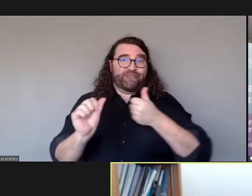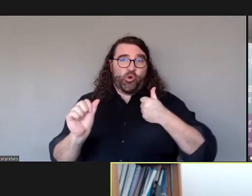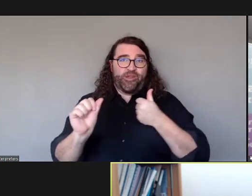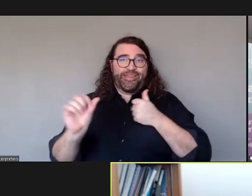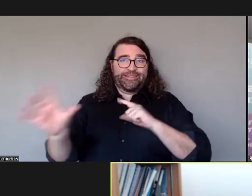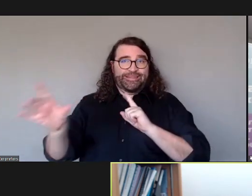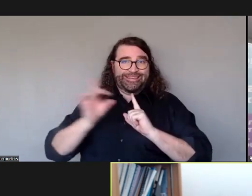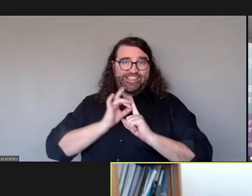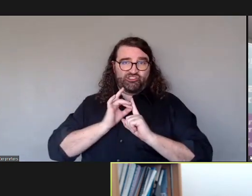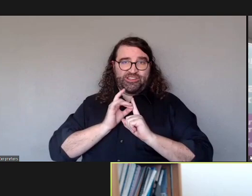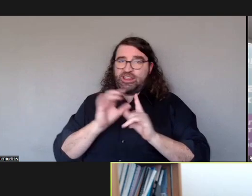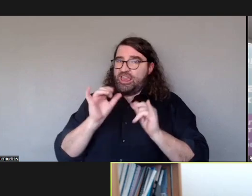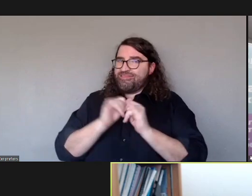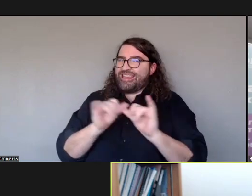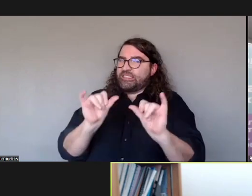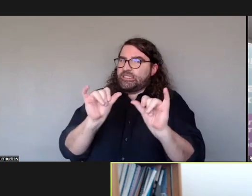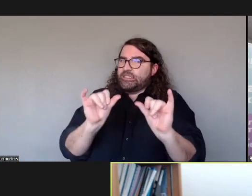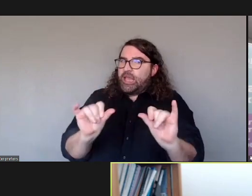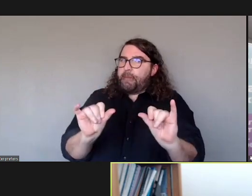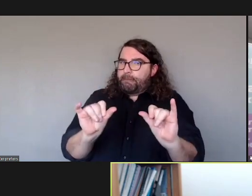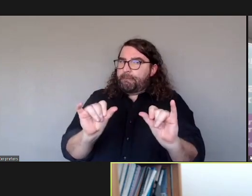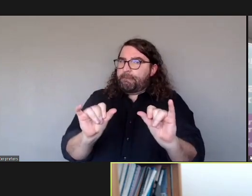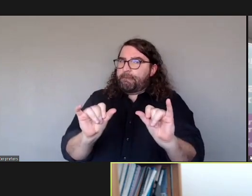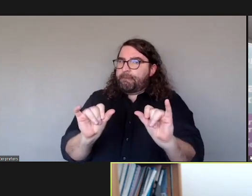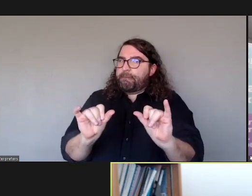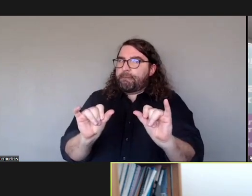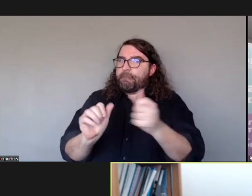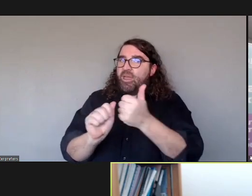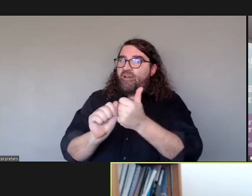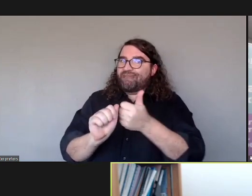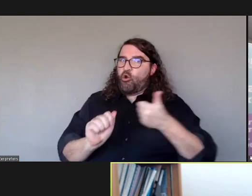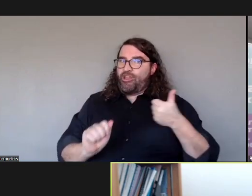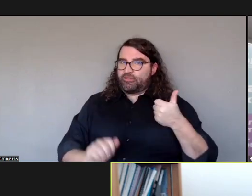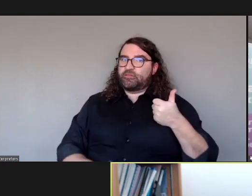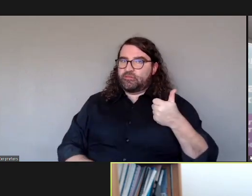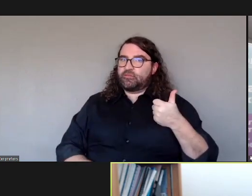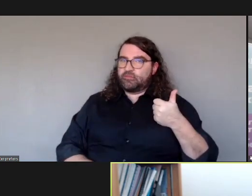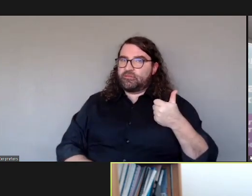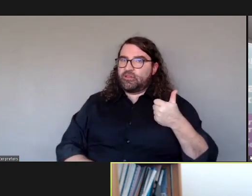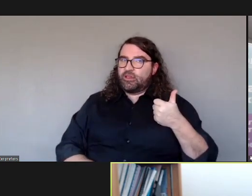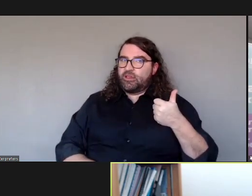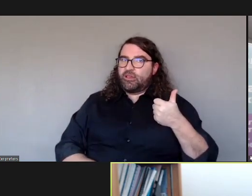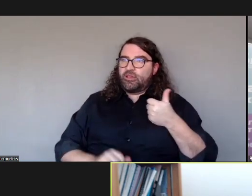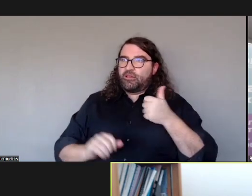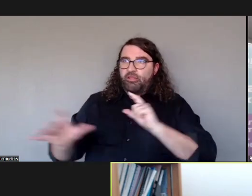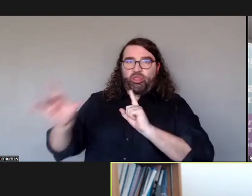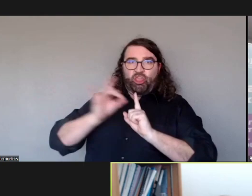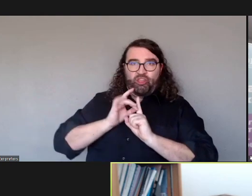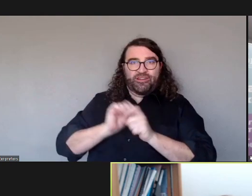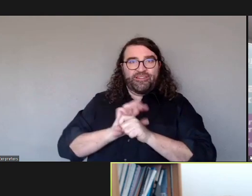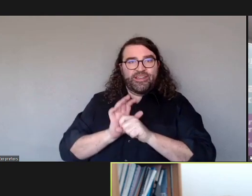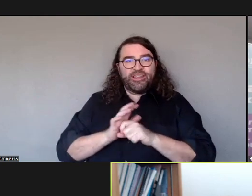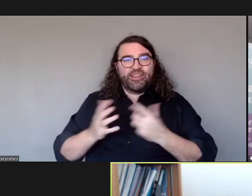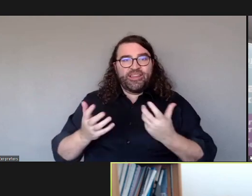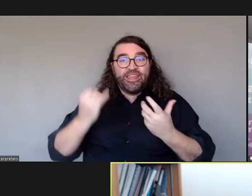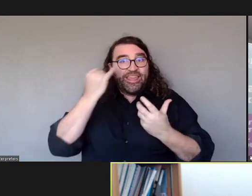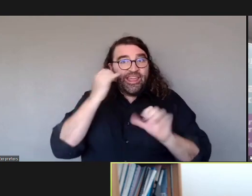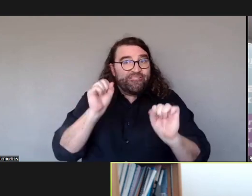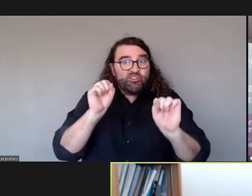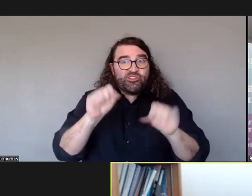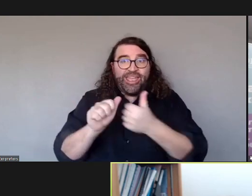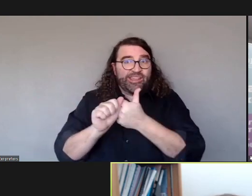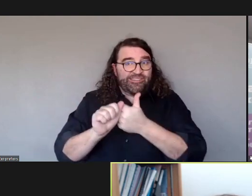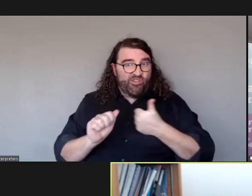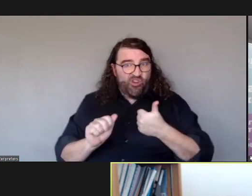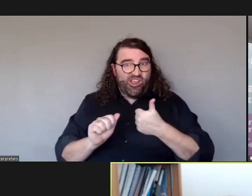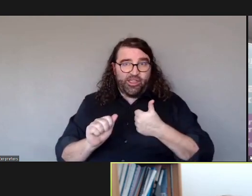hasn't changed. Avoiding infection by this virus, if possible,